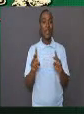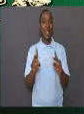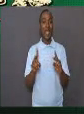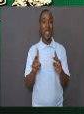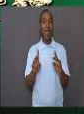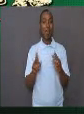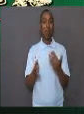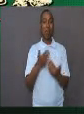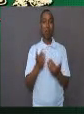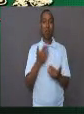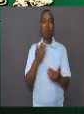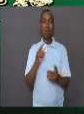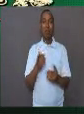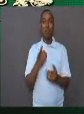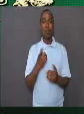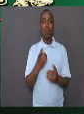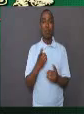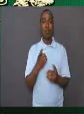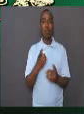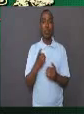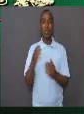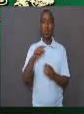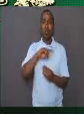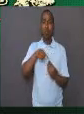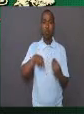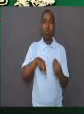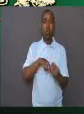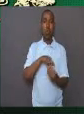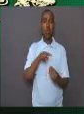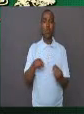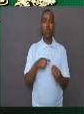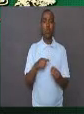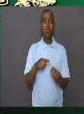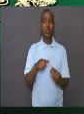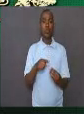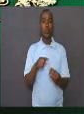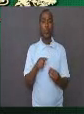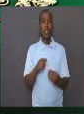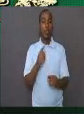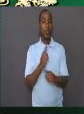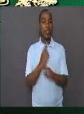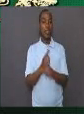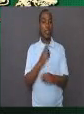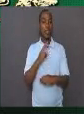simplified version of the situations that occur in the real world.